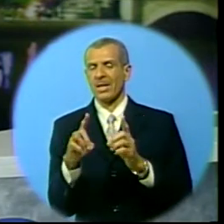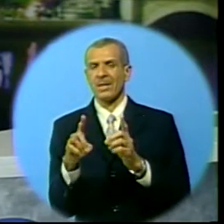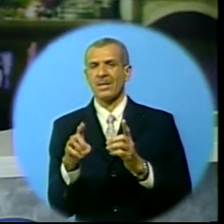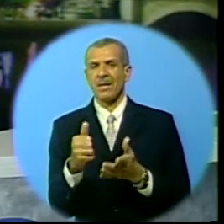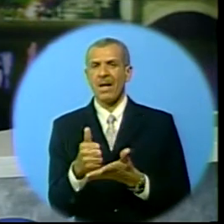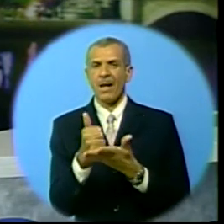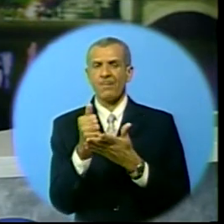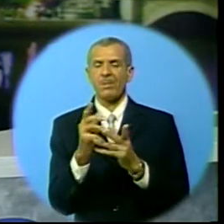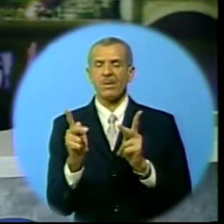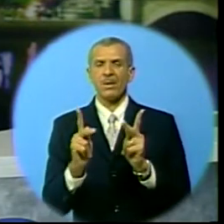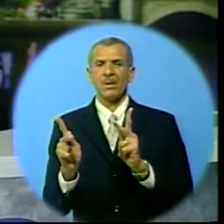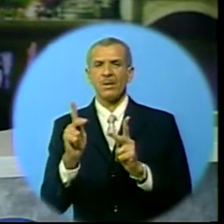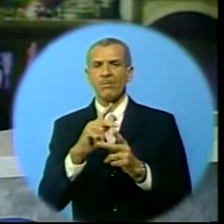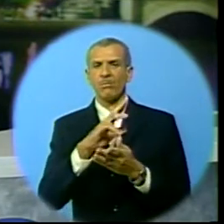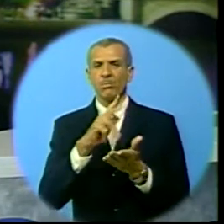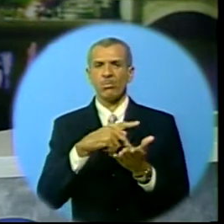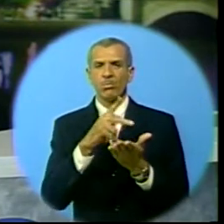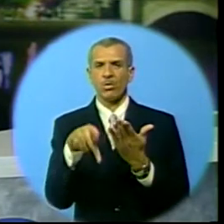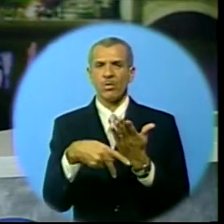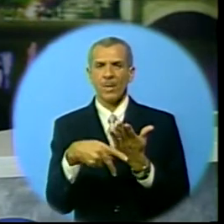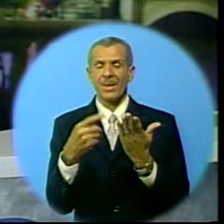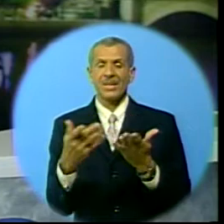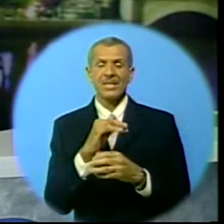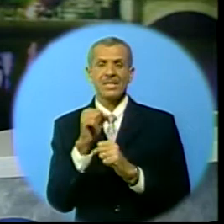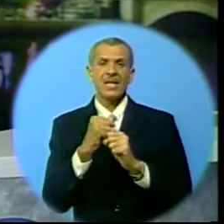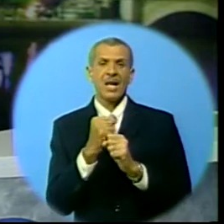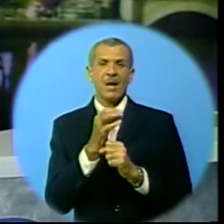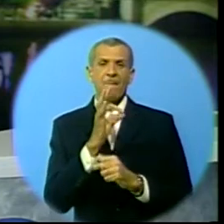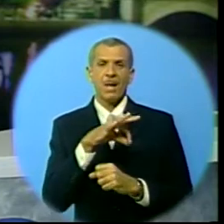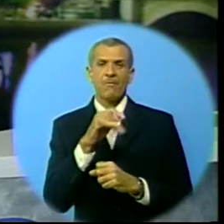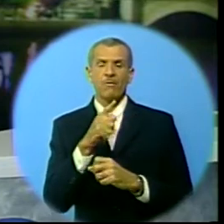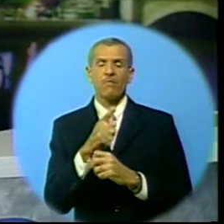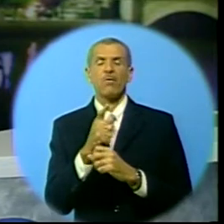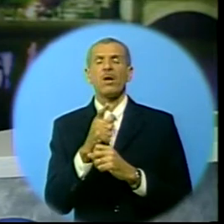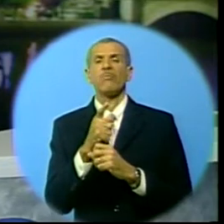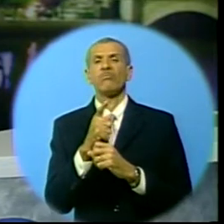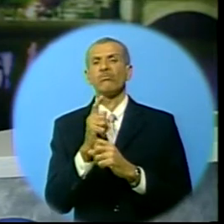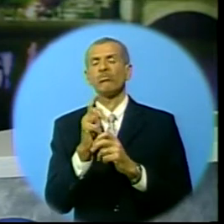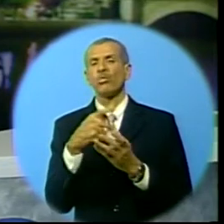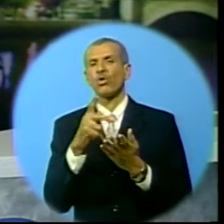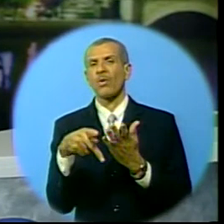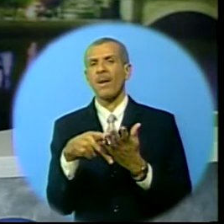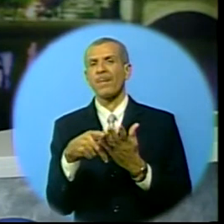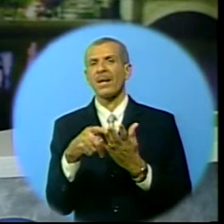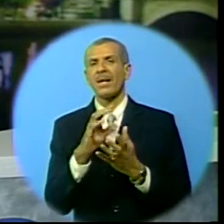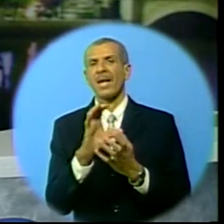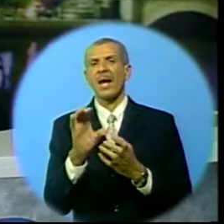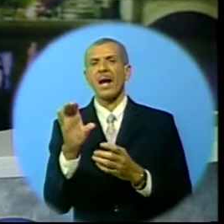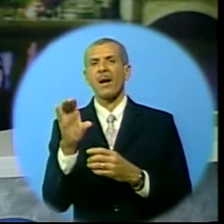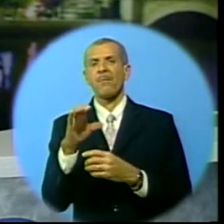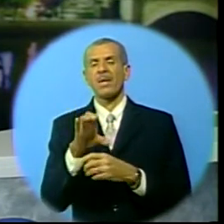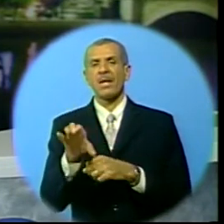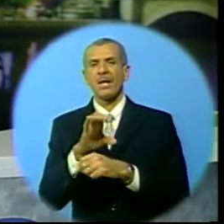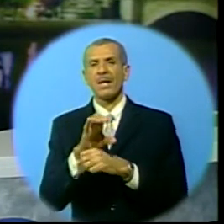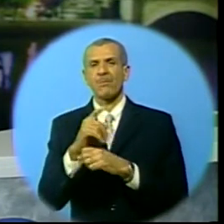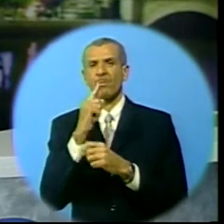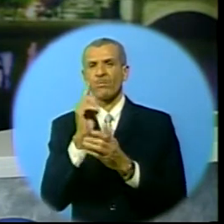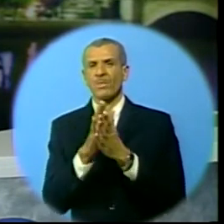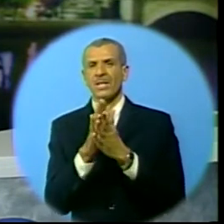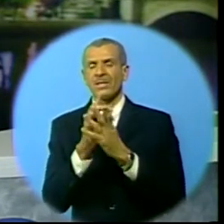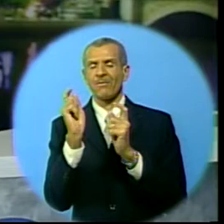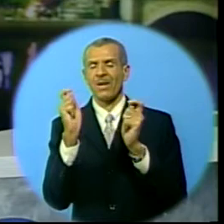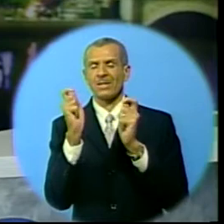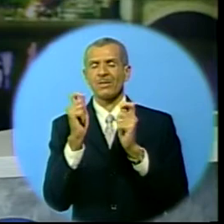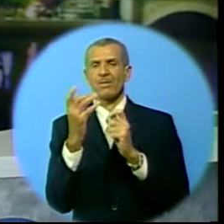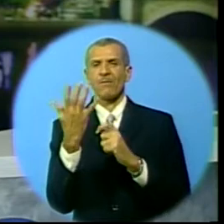in the program. And this year, a benefit concert dubbed Caribbean Praise Fest 2015 is slated for the Garfield Sobers